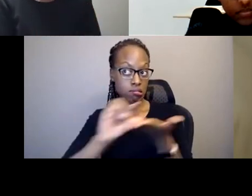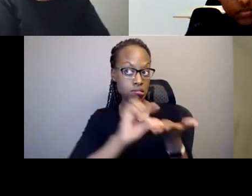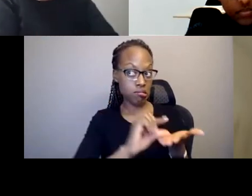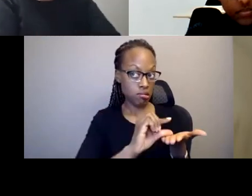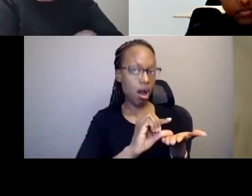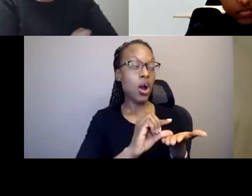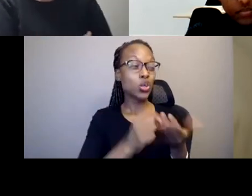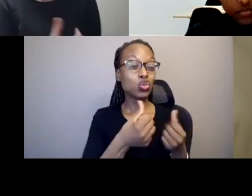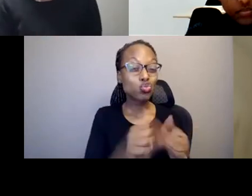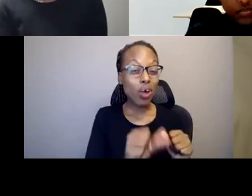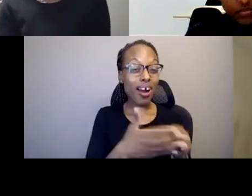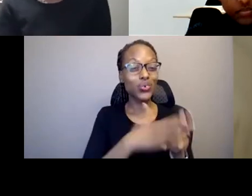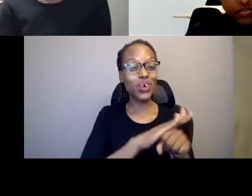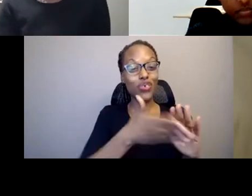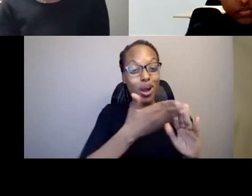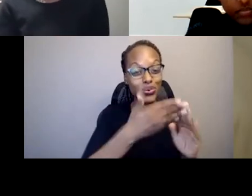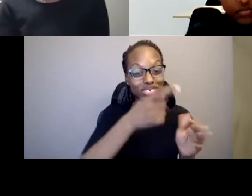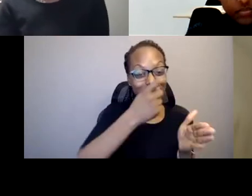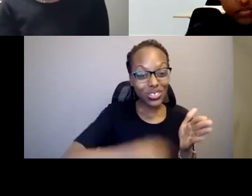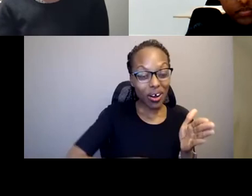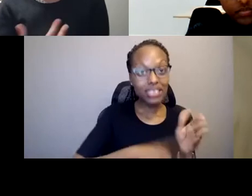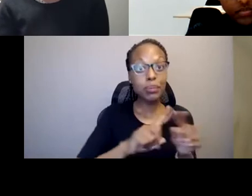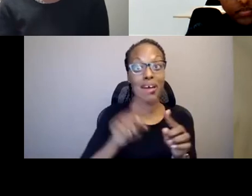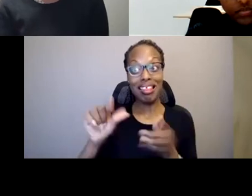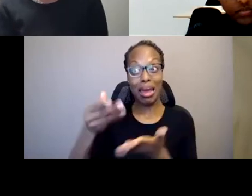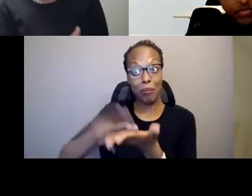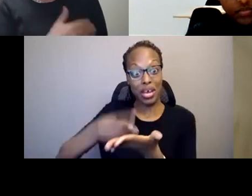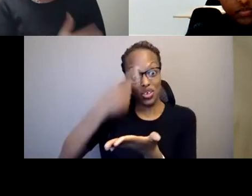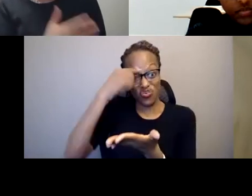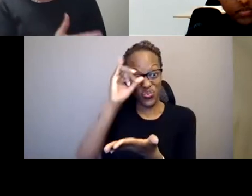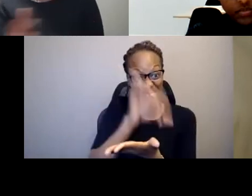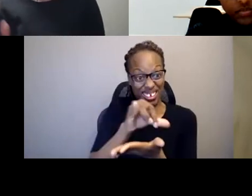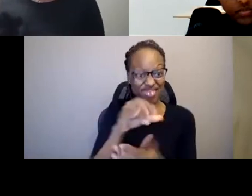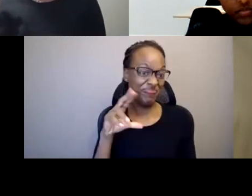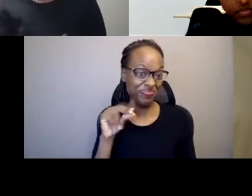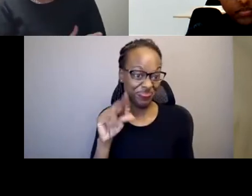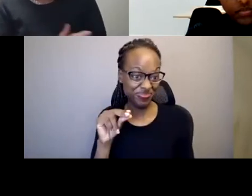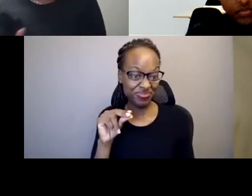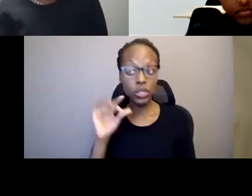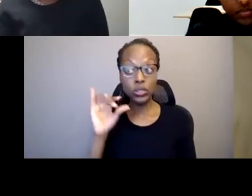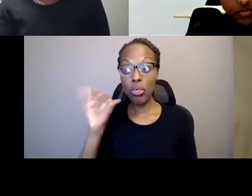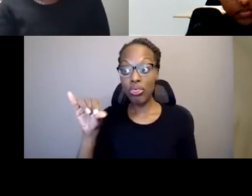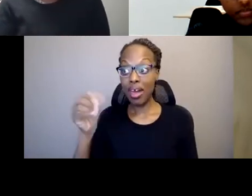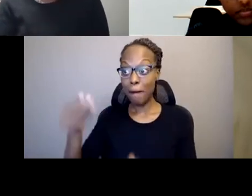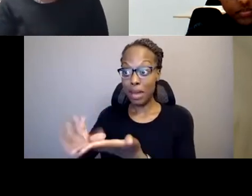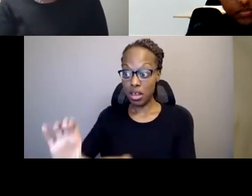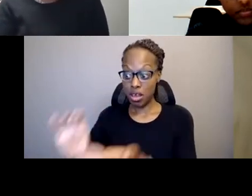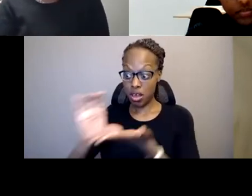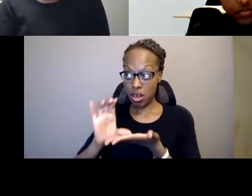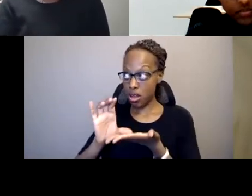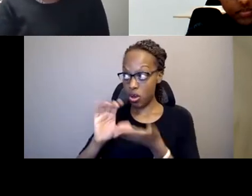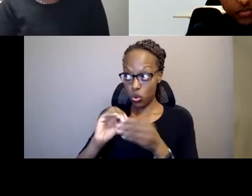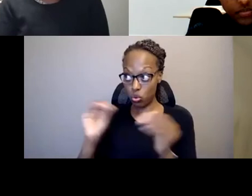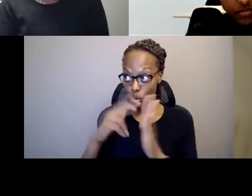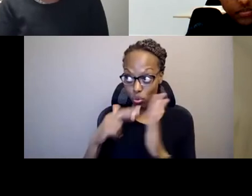for the grant usually. So the act of them giving us this amount of money to do whatever we wanted with it, unrestricted, is a